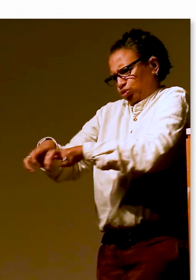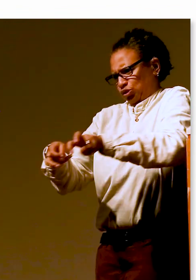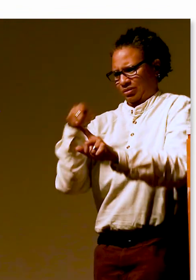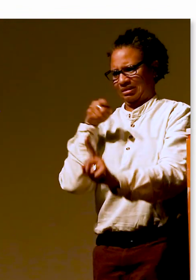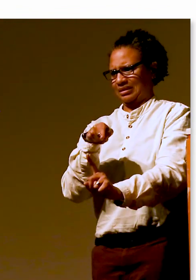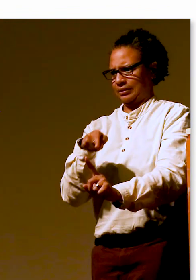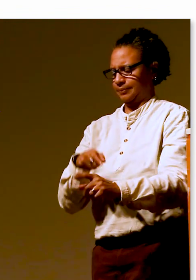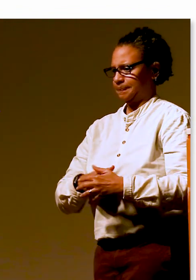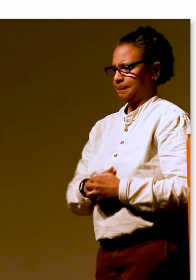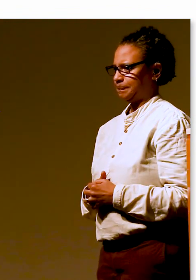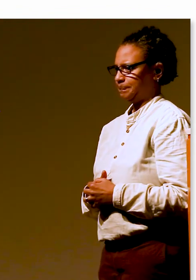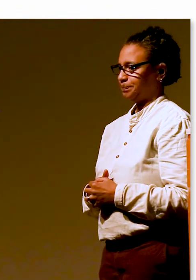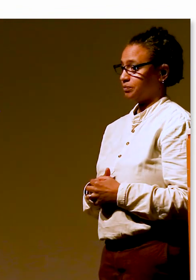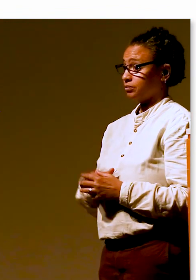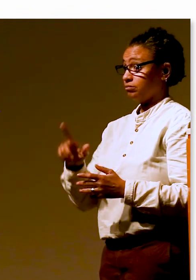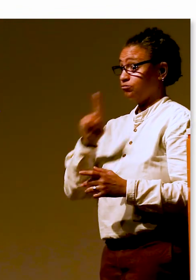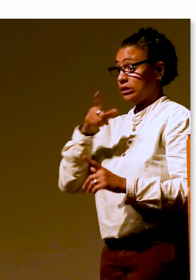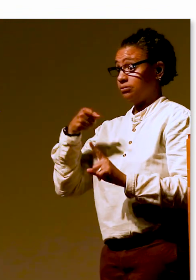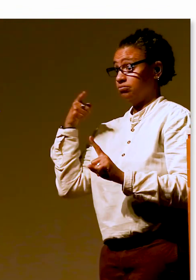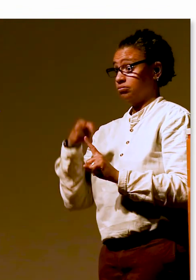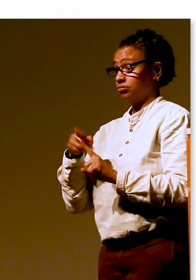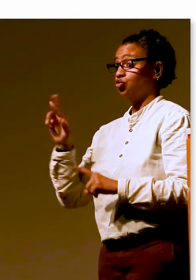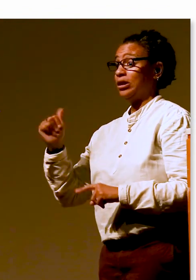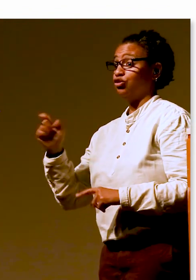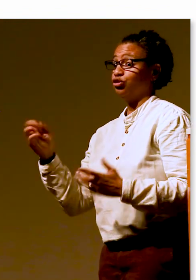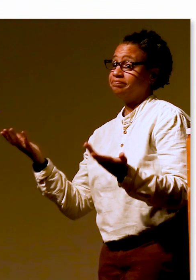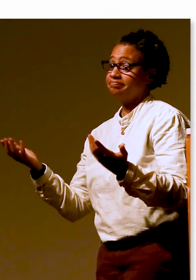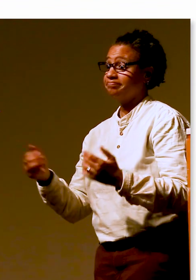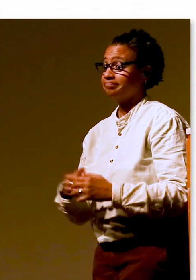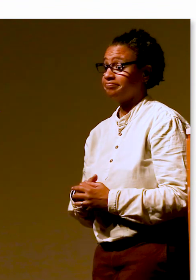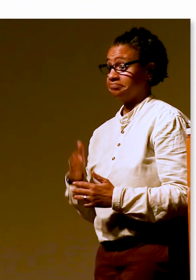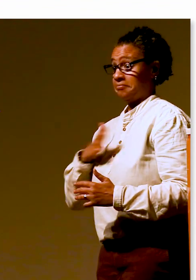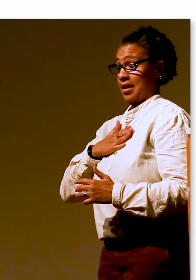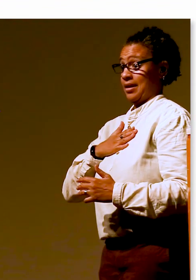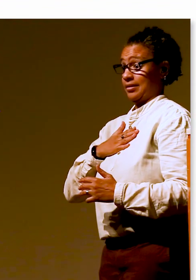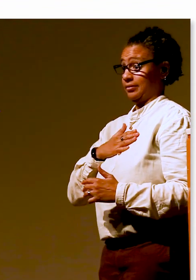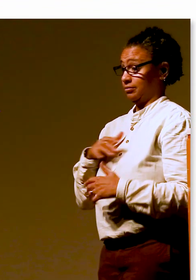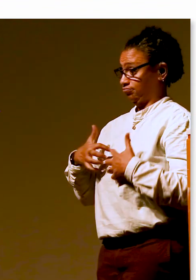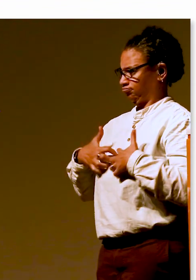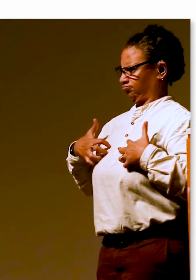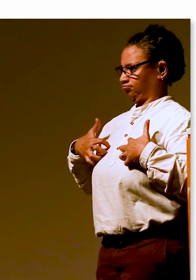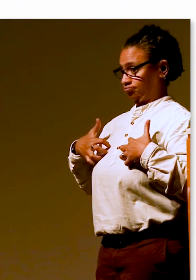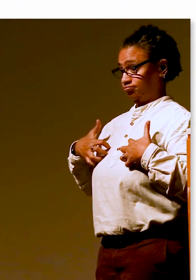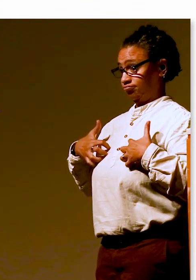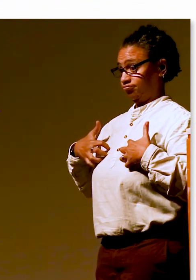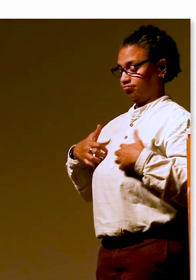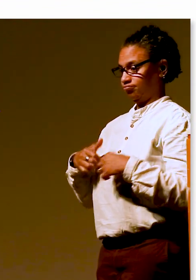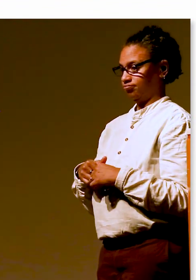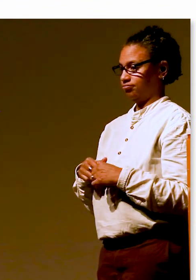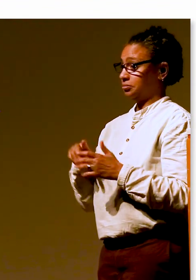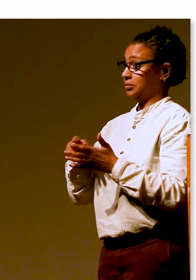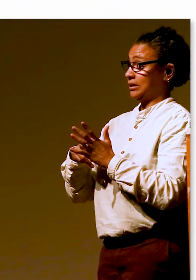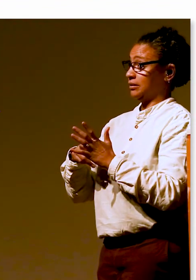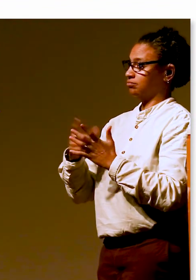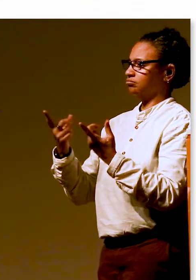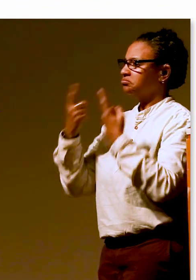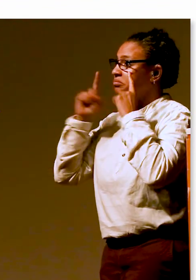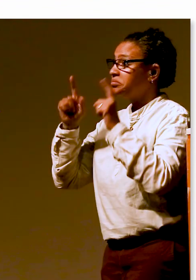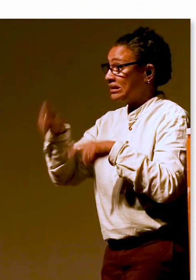first started thinking about the art and the creative process, how did you overcome